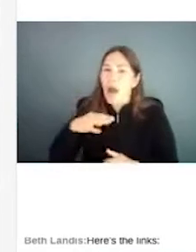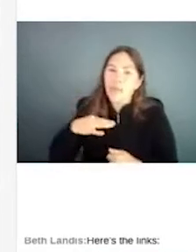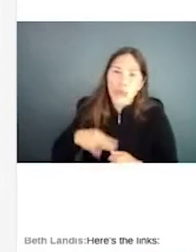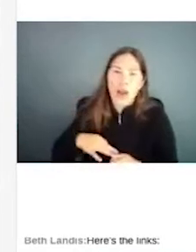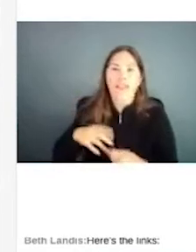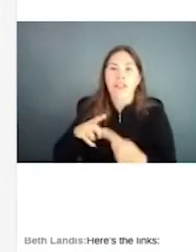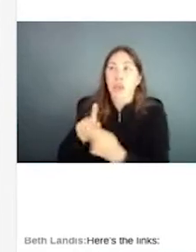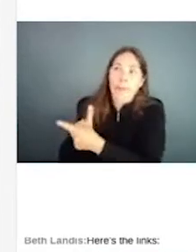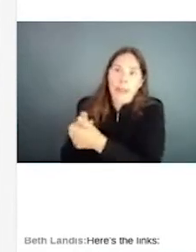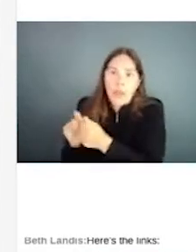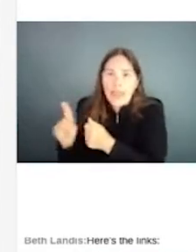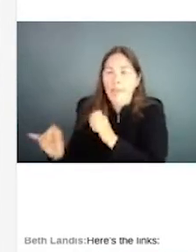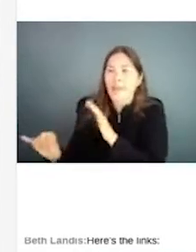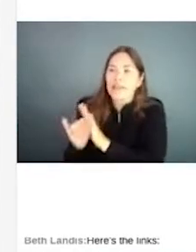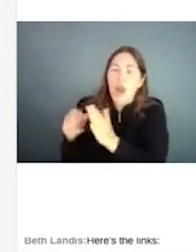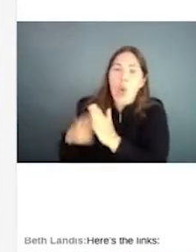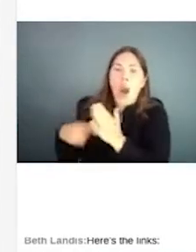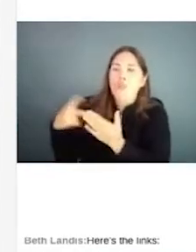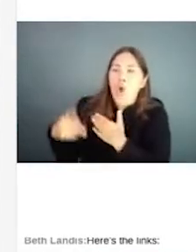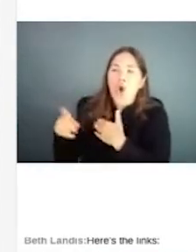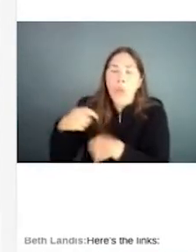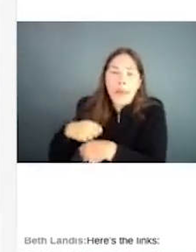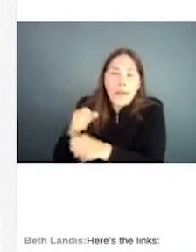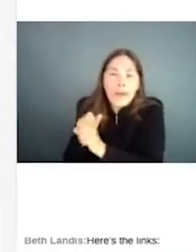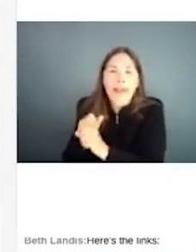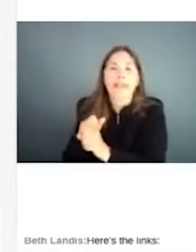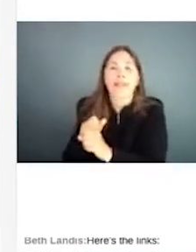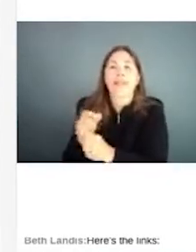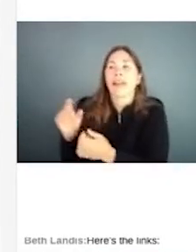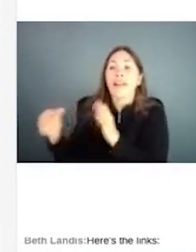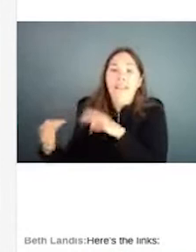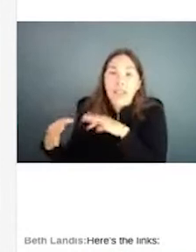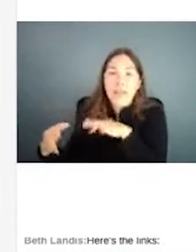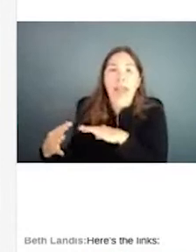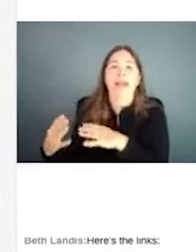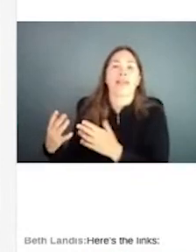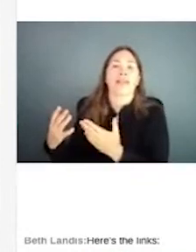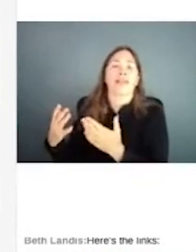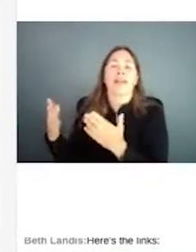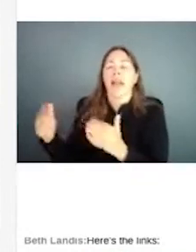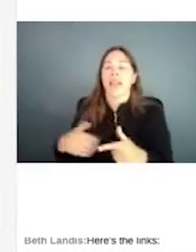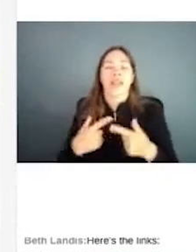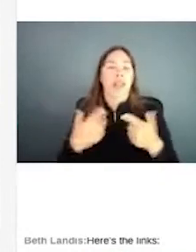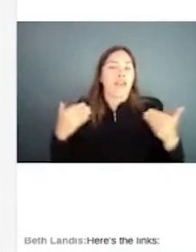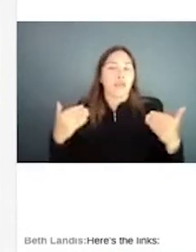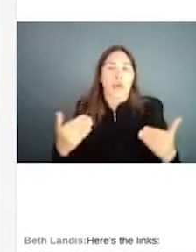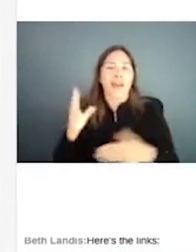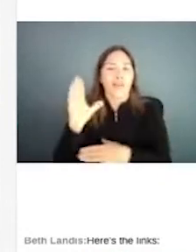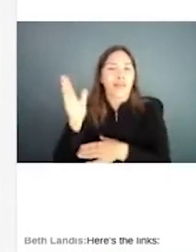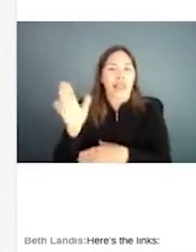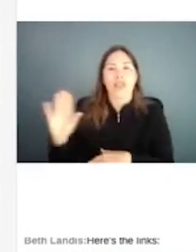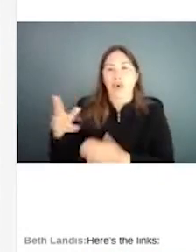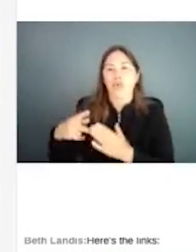meet with them, to identify what products they're going to create, get feedback, and then eventually go ahead and, present those products